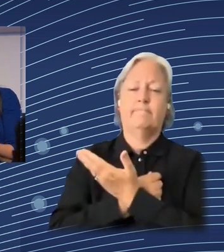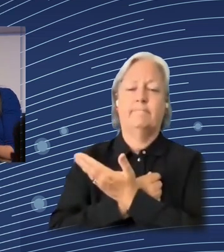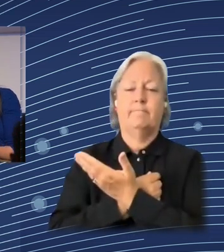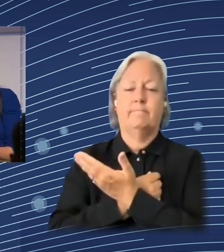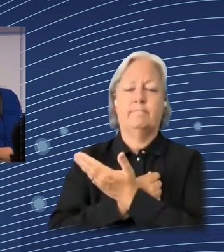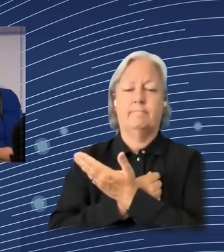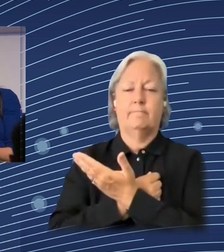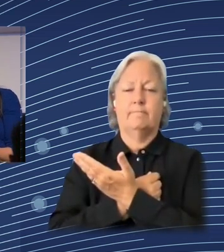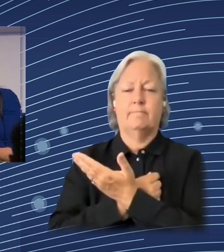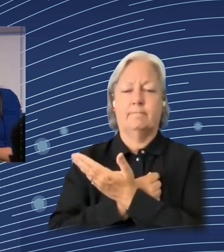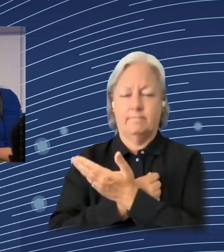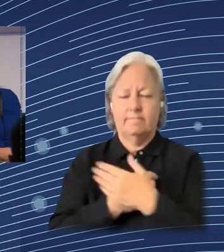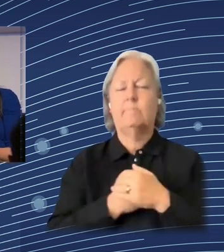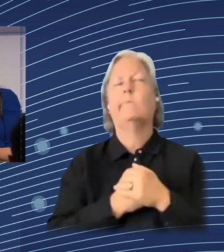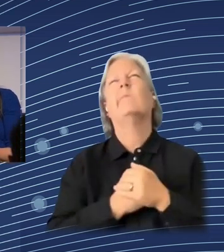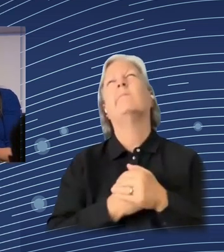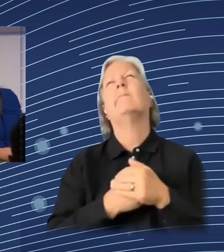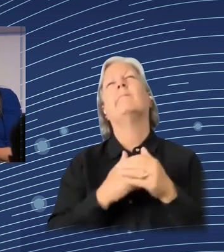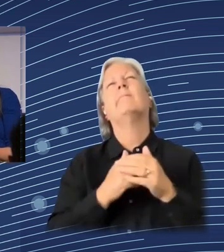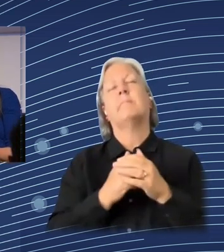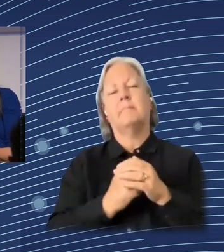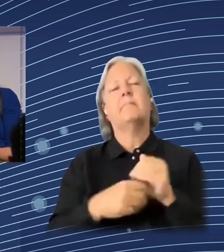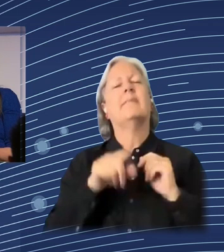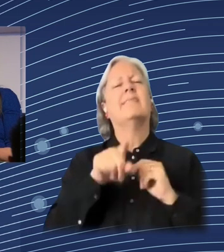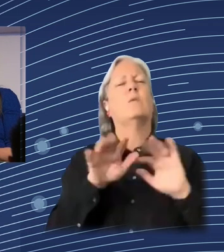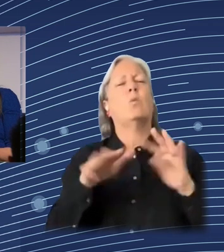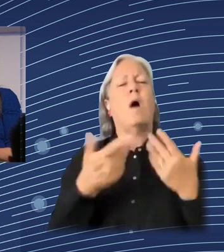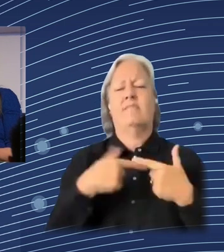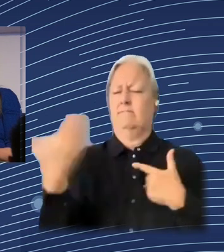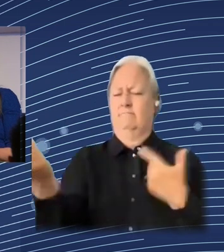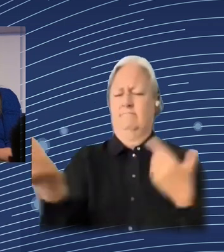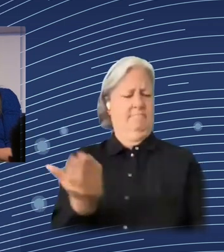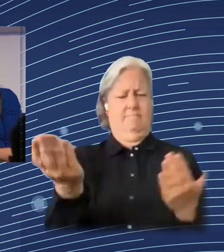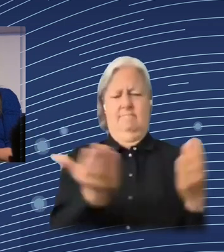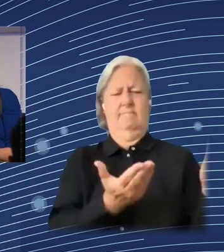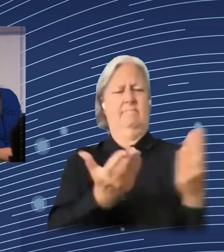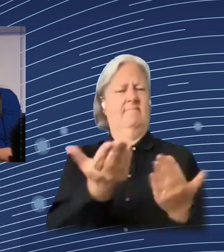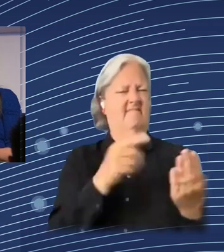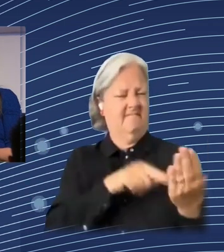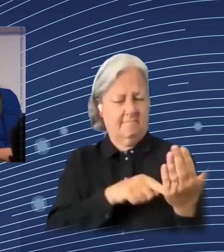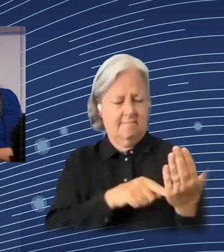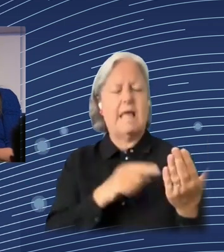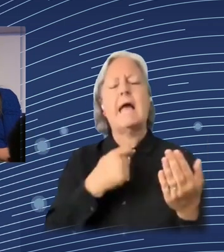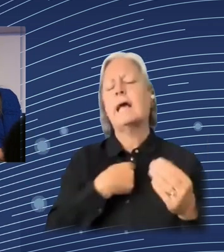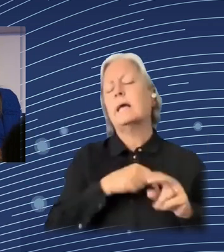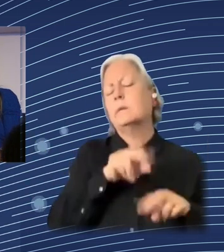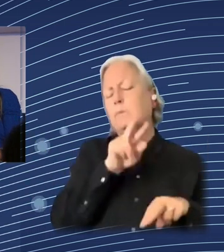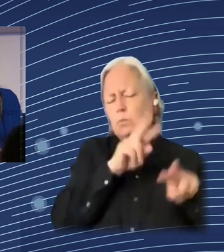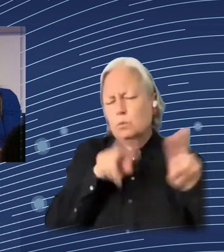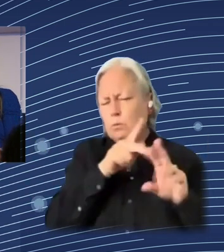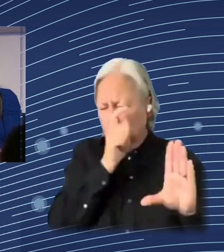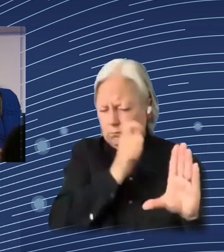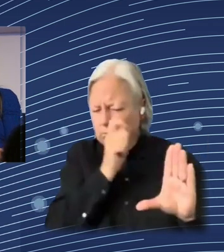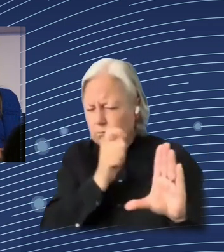Shortly about results. We analyzed data between